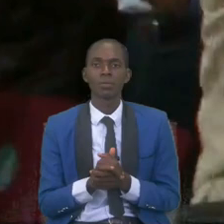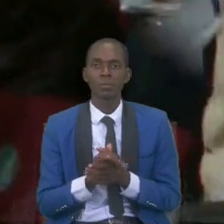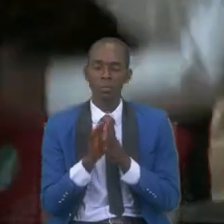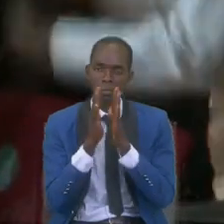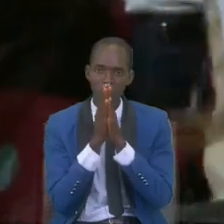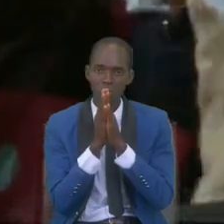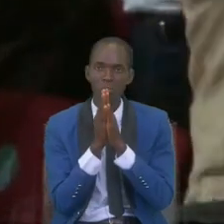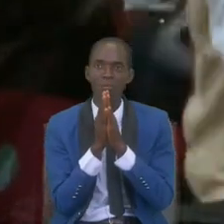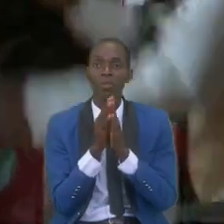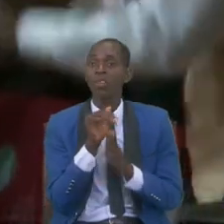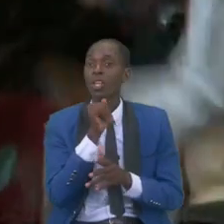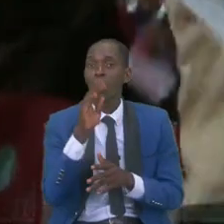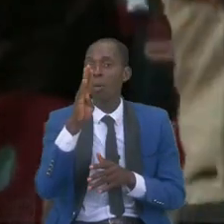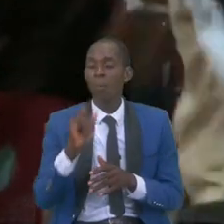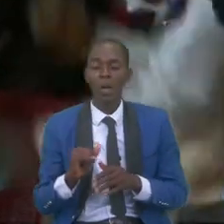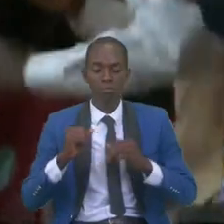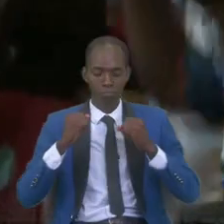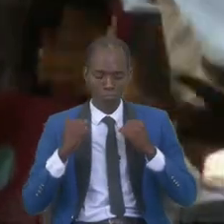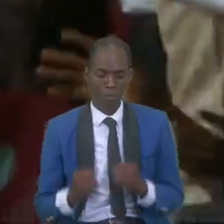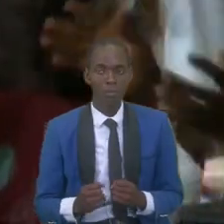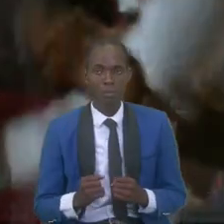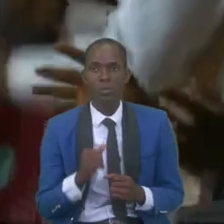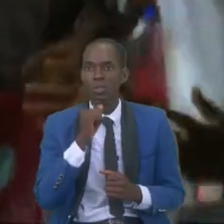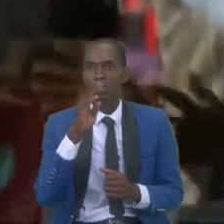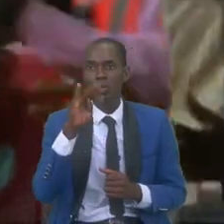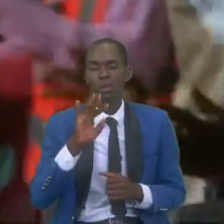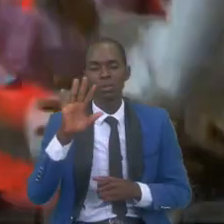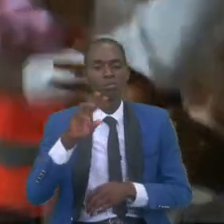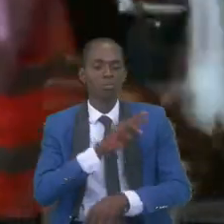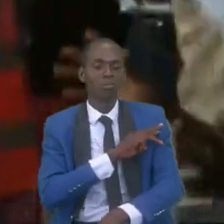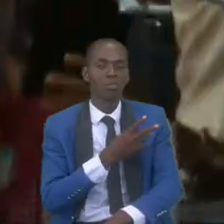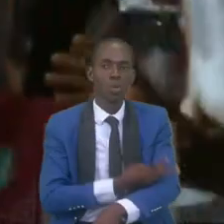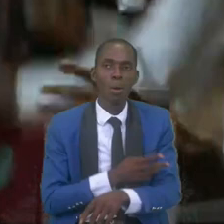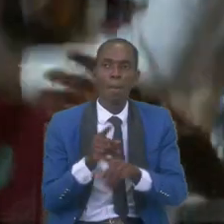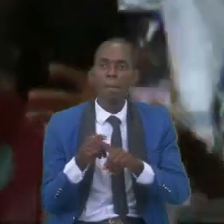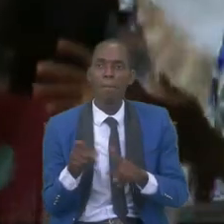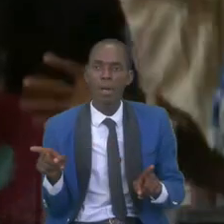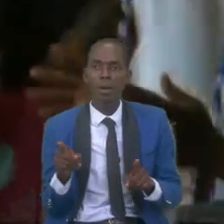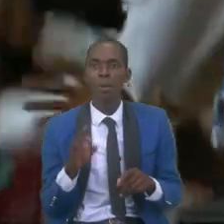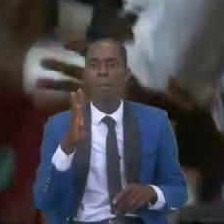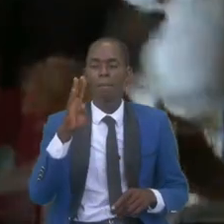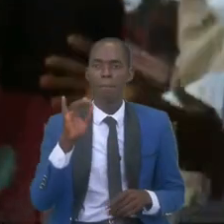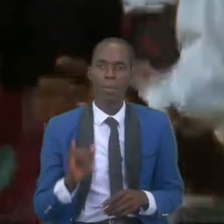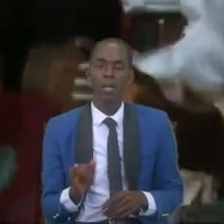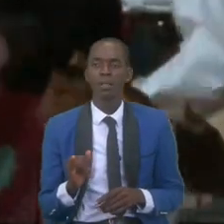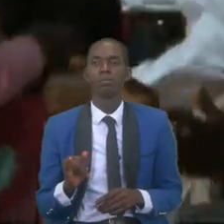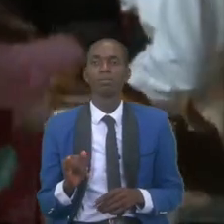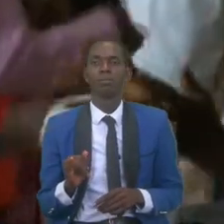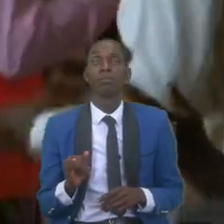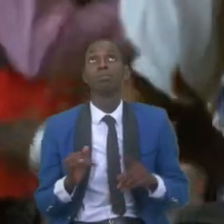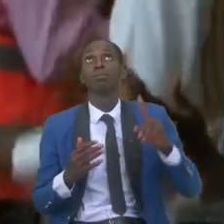not by power, not by might, but by my